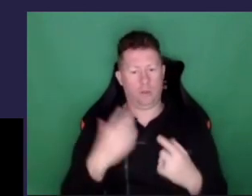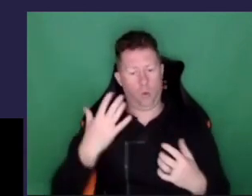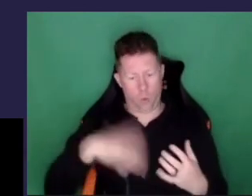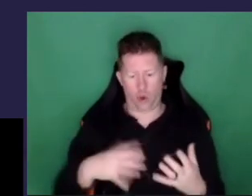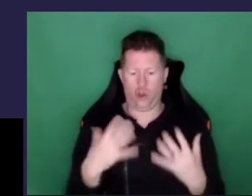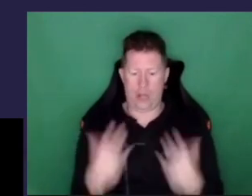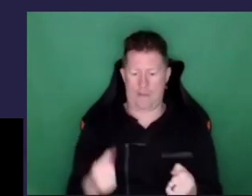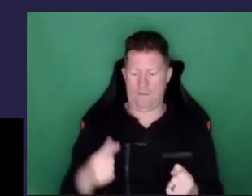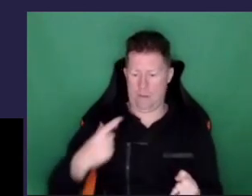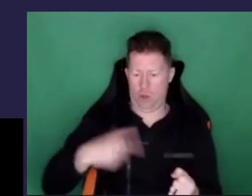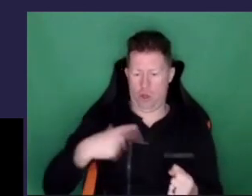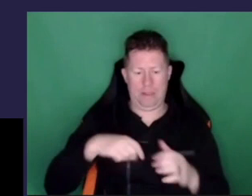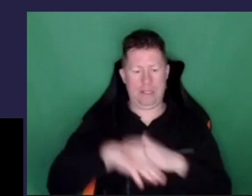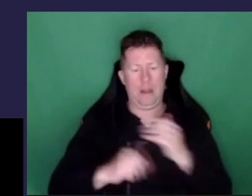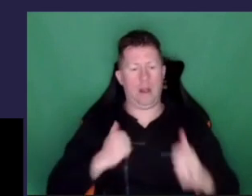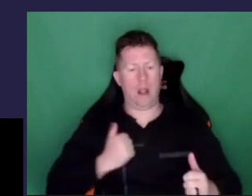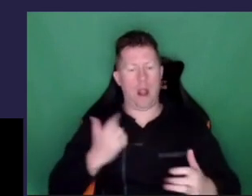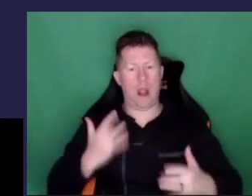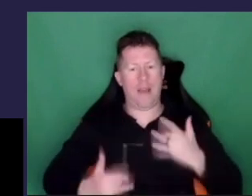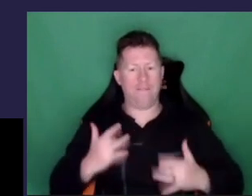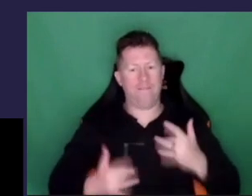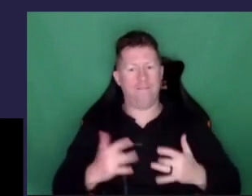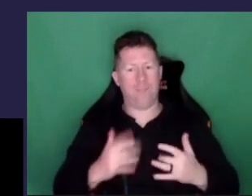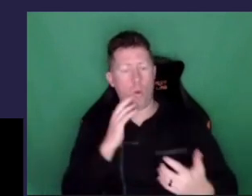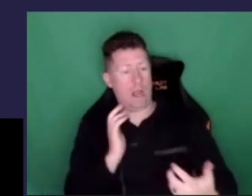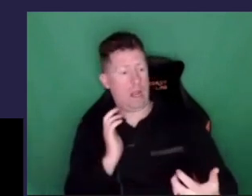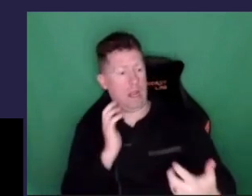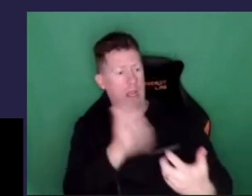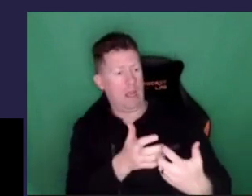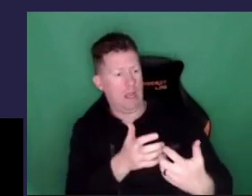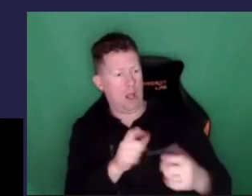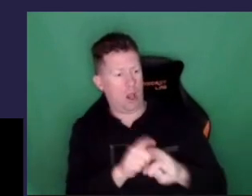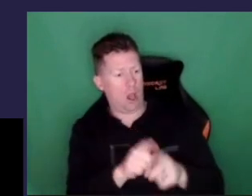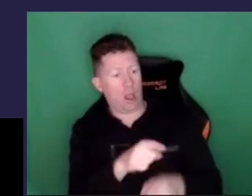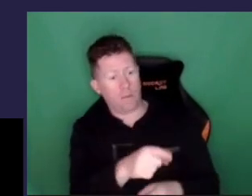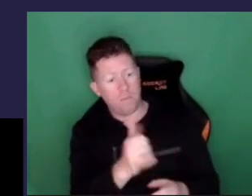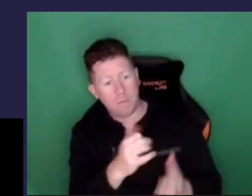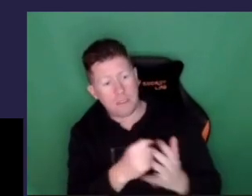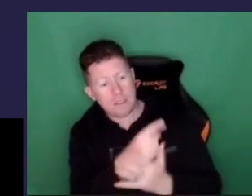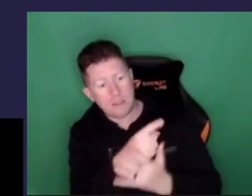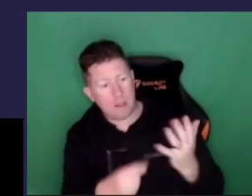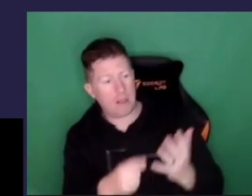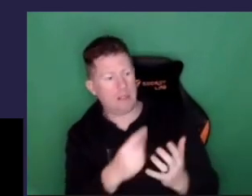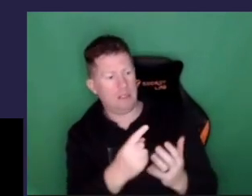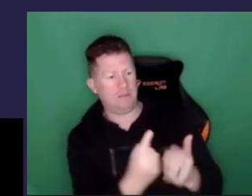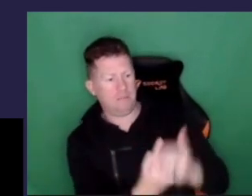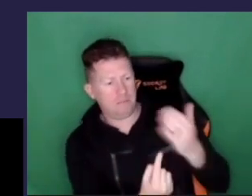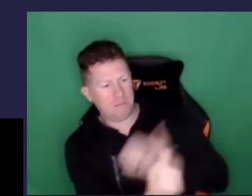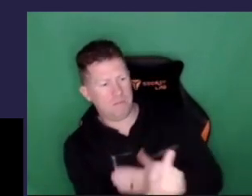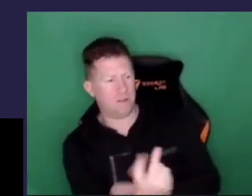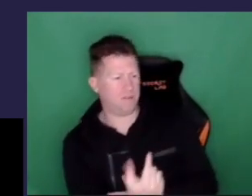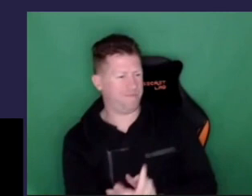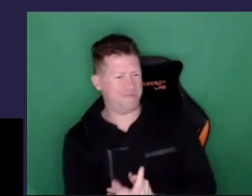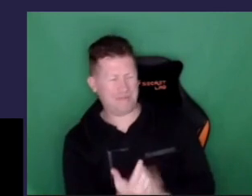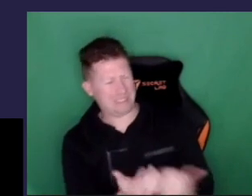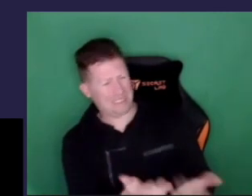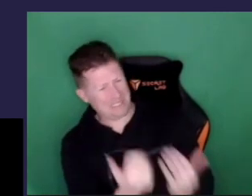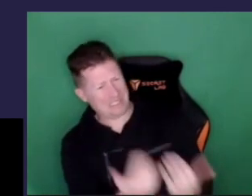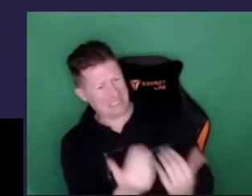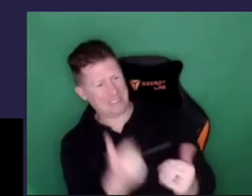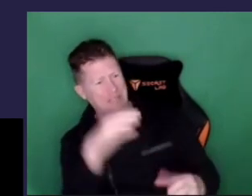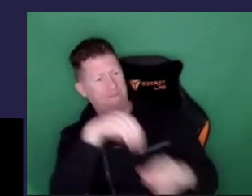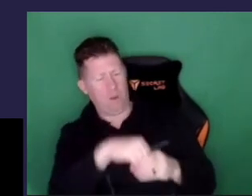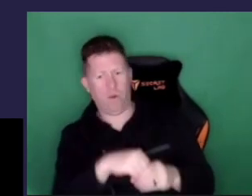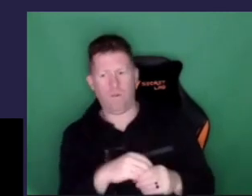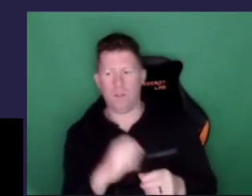that when you align yourself with someone who's marginalized and choose to stand in solidarity, you find purpose. Next